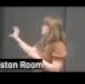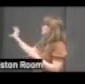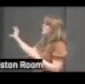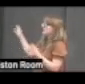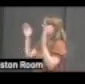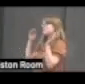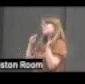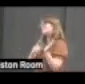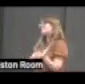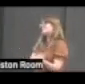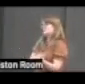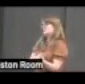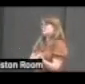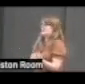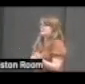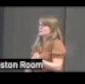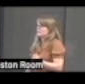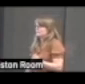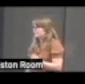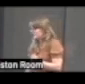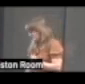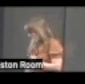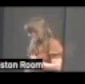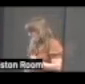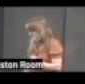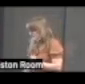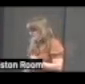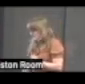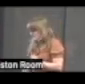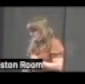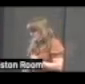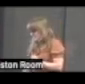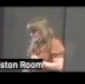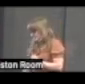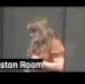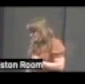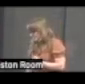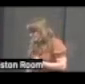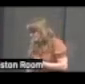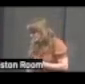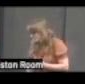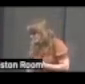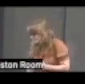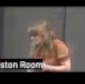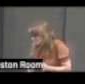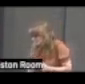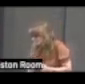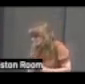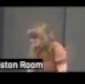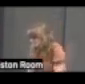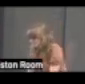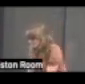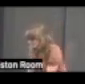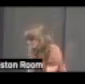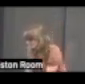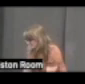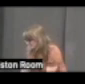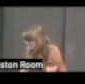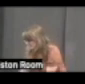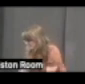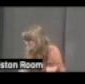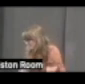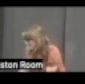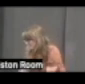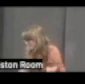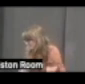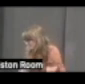some males and we didn't do it with other males during the breeding season. So we kind of had simultaneous presentations, and